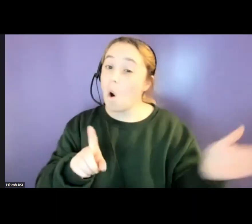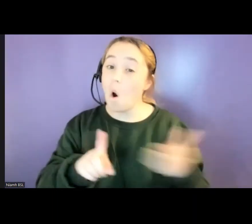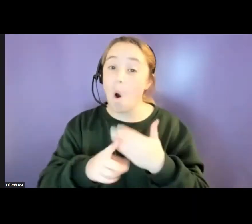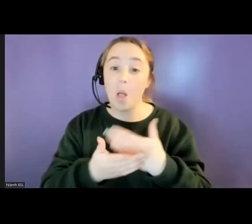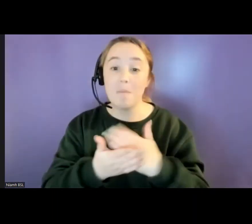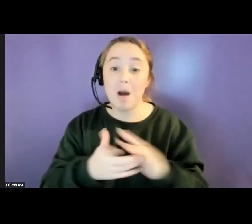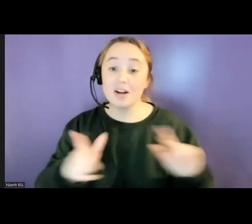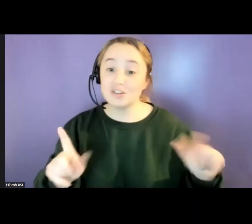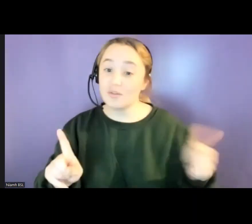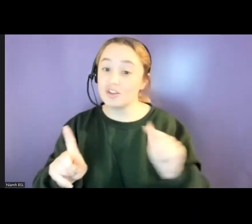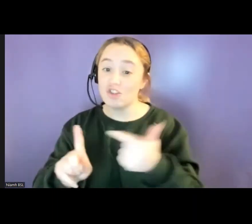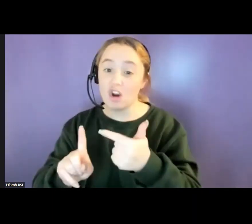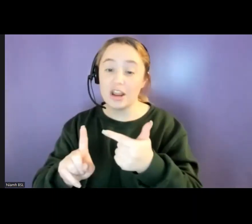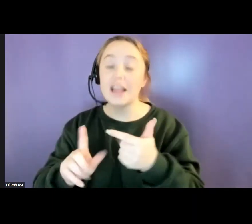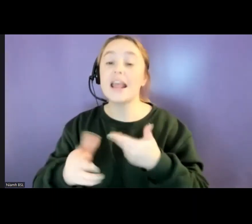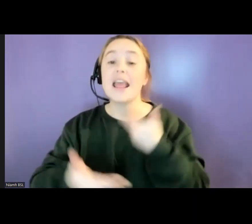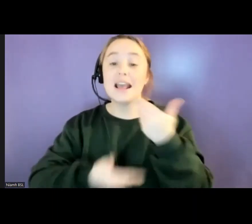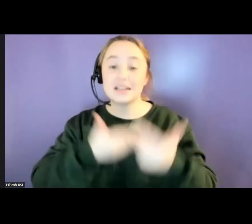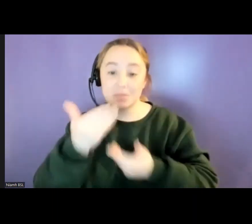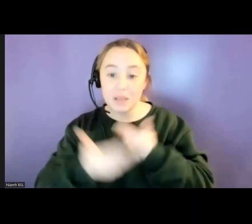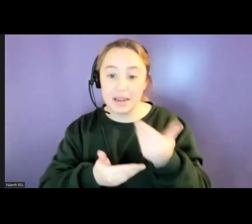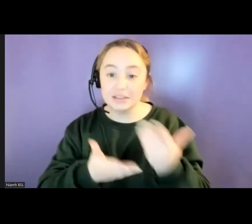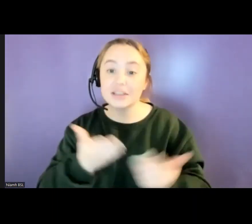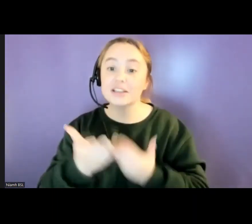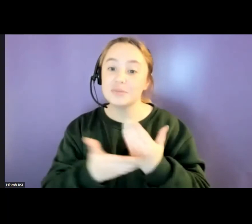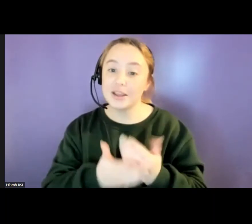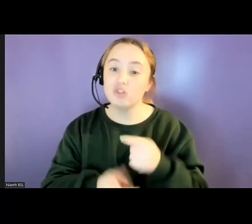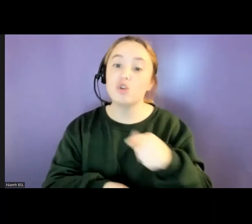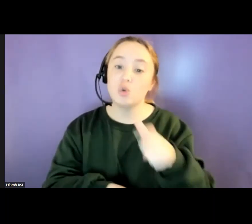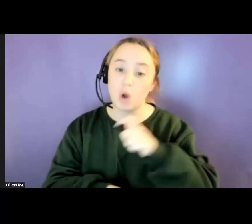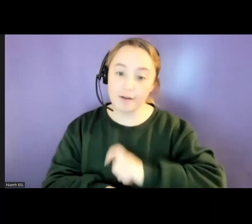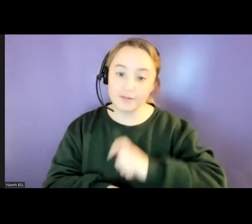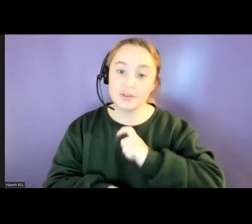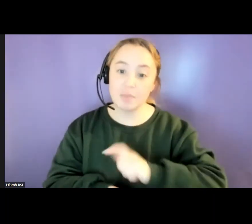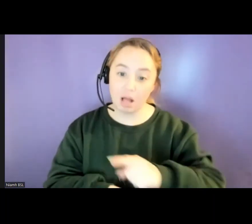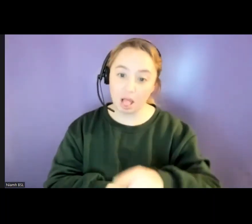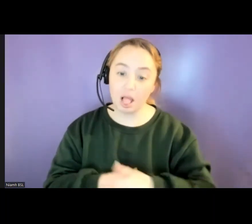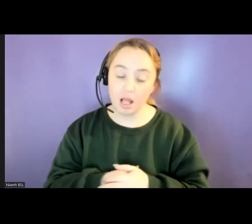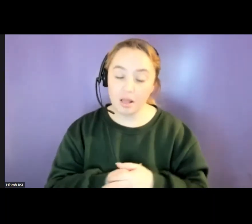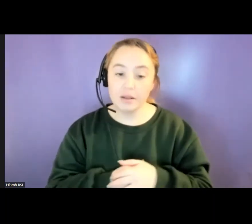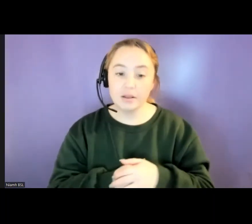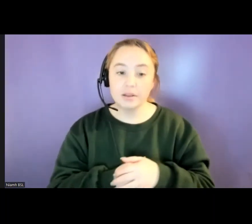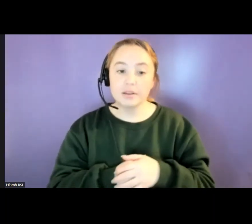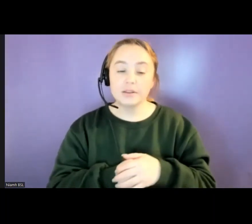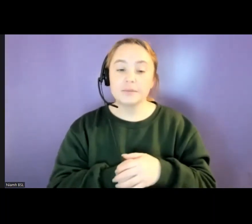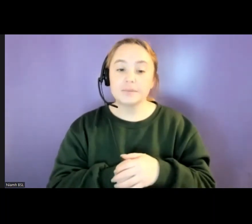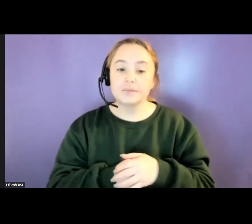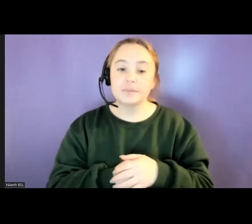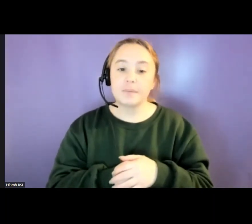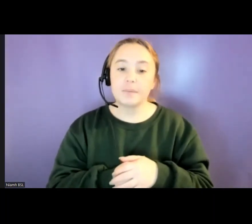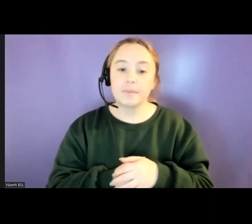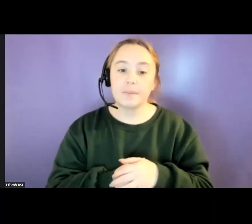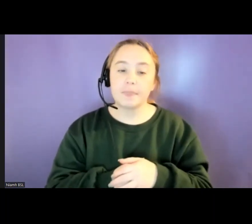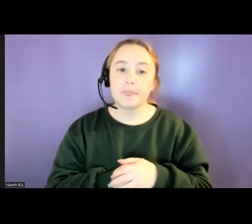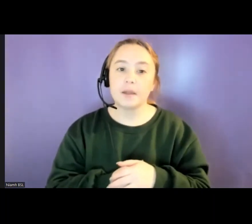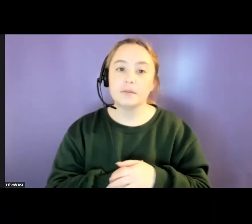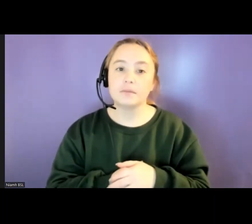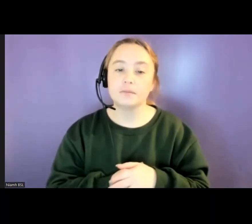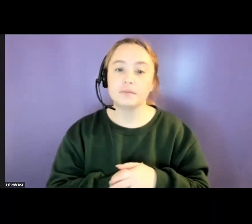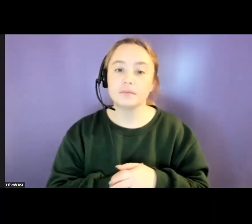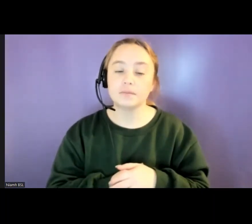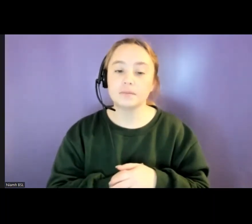is explained and that you're comfortable with that process. We have, as a way of taking it forward as